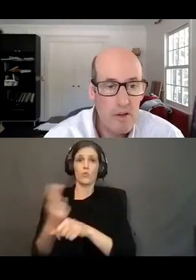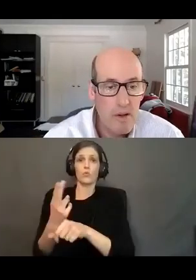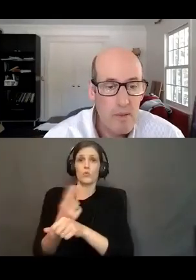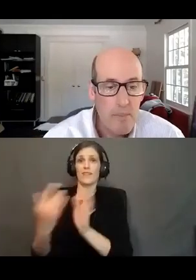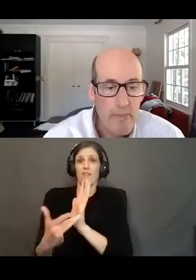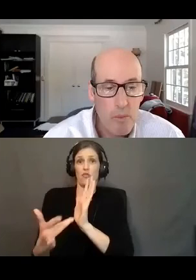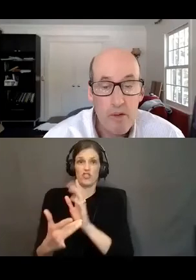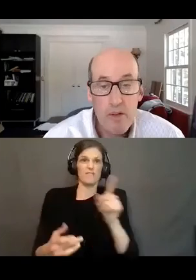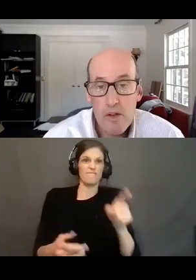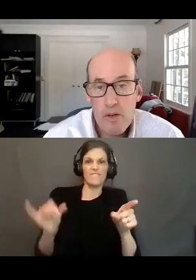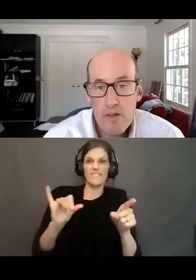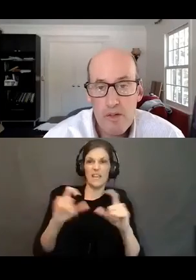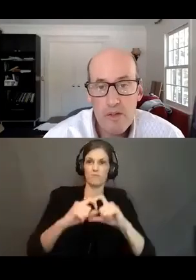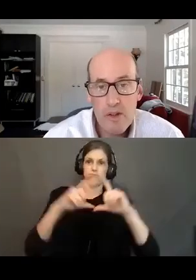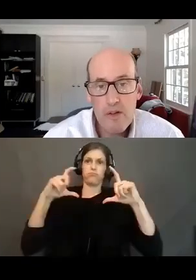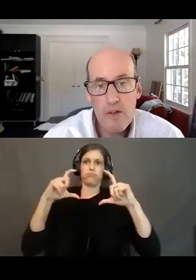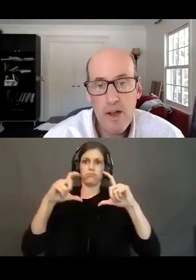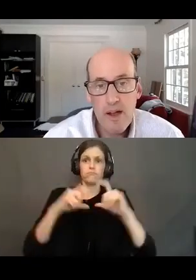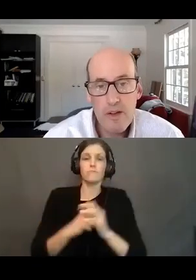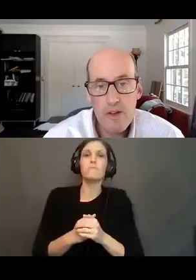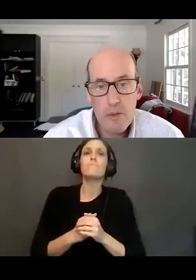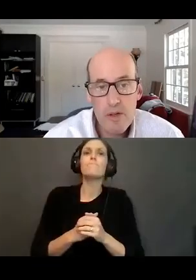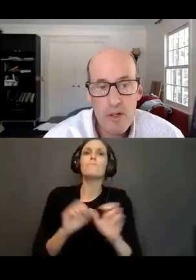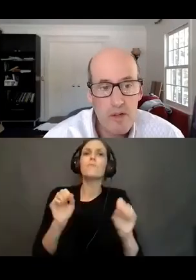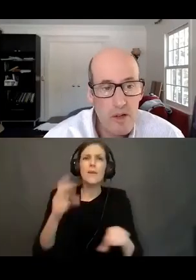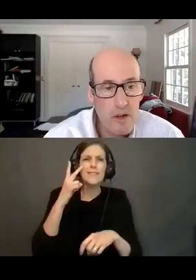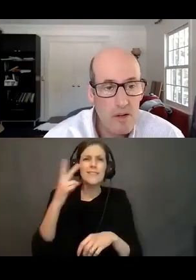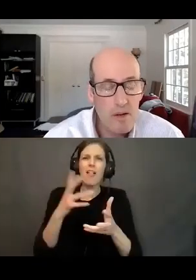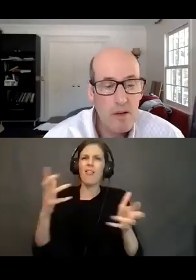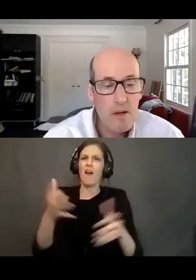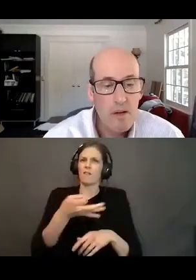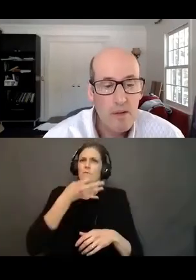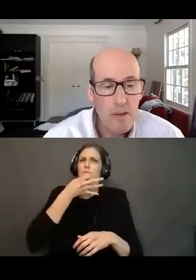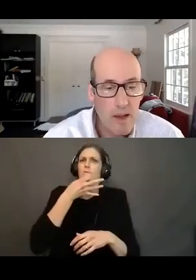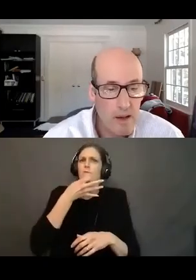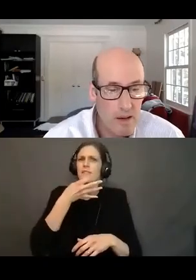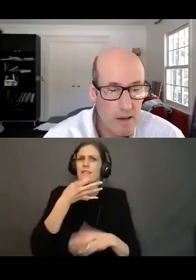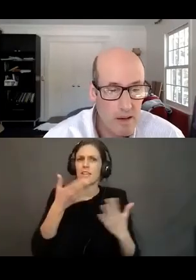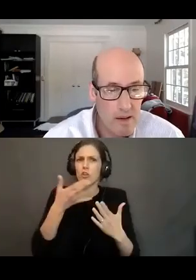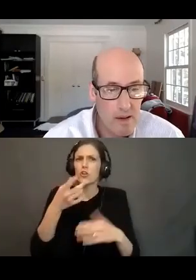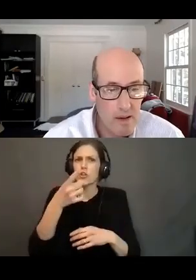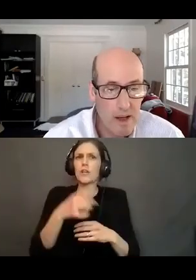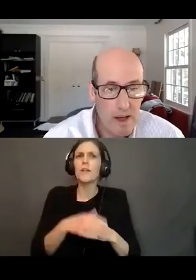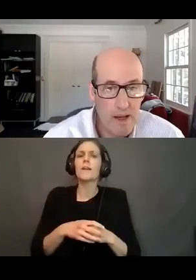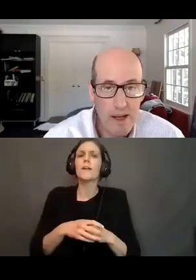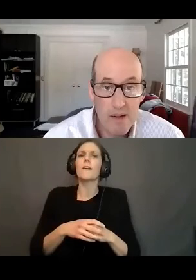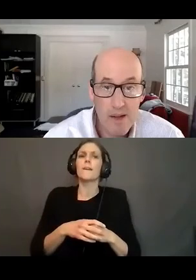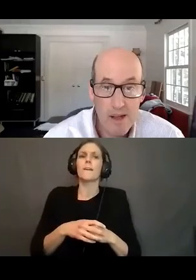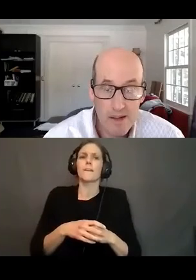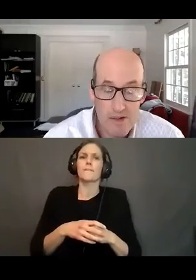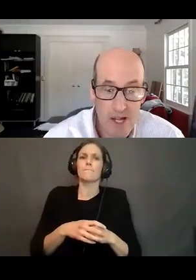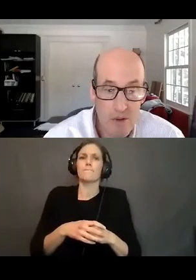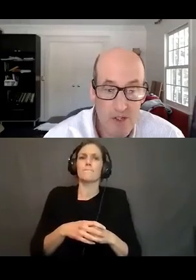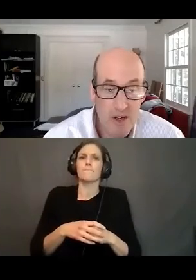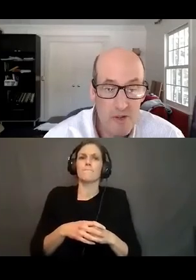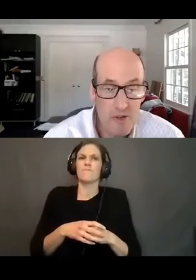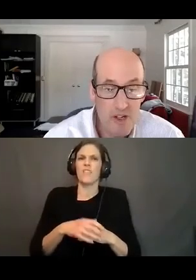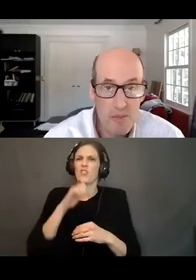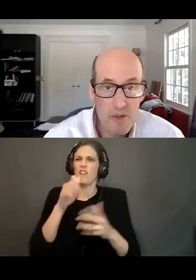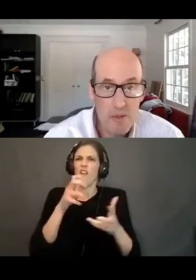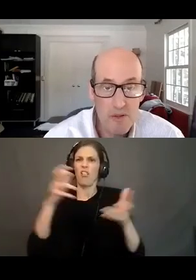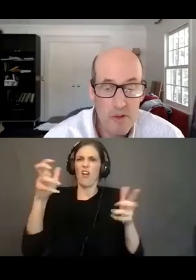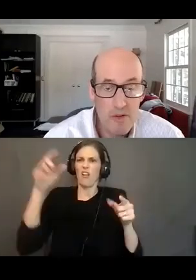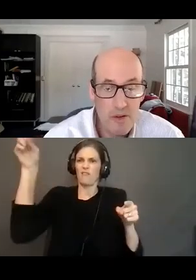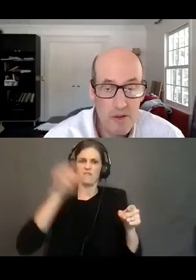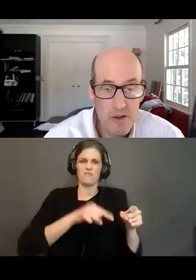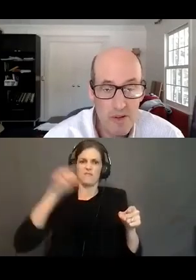teacher. And one thing you can see is that there's a lot of expertise here that, and there's not much conversation